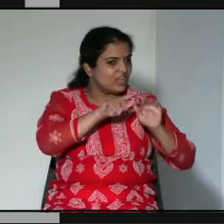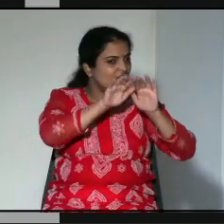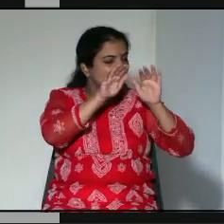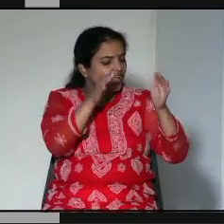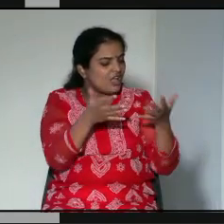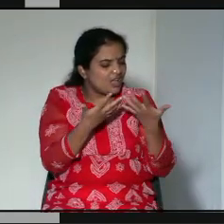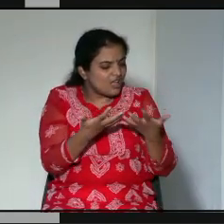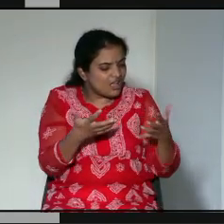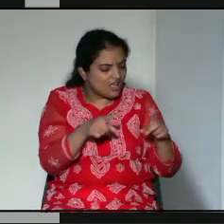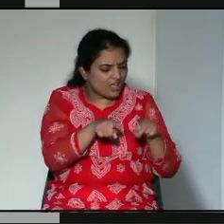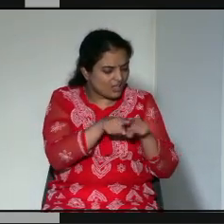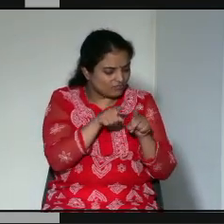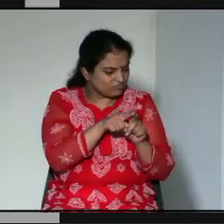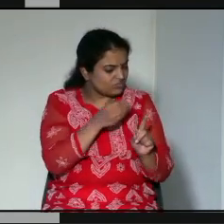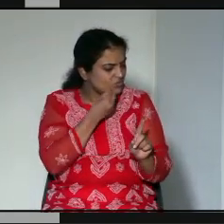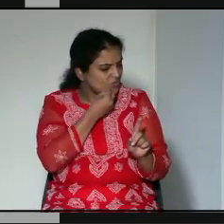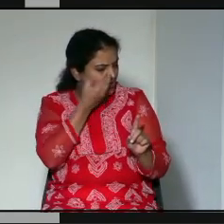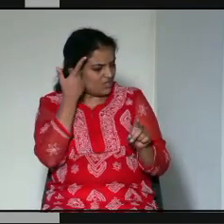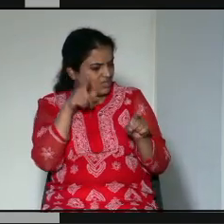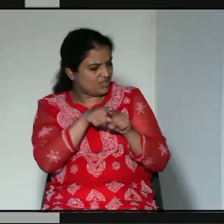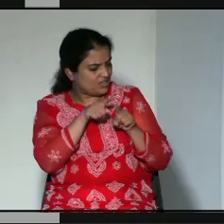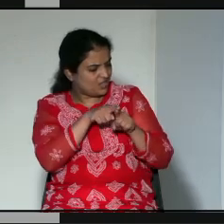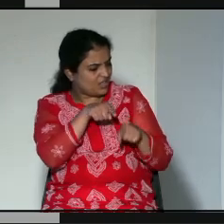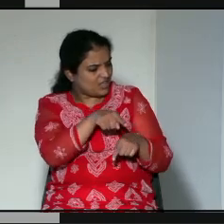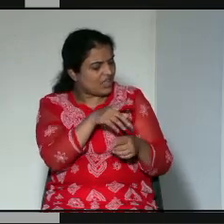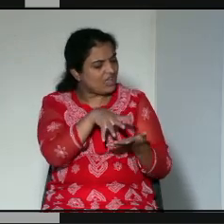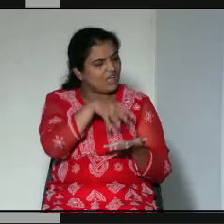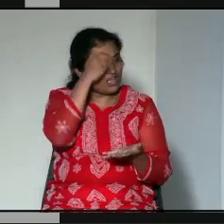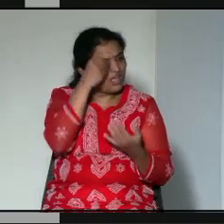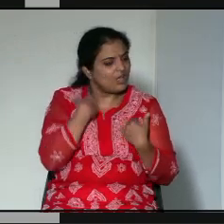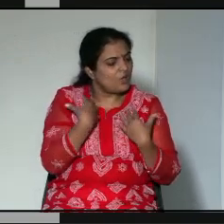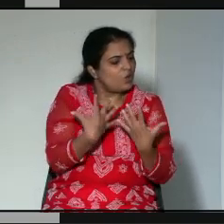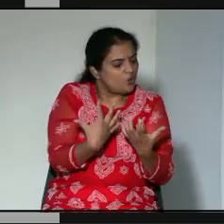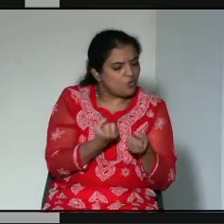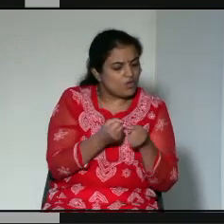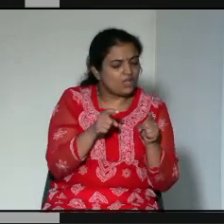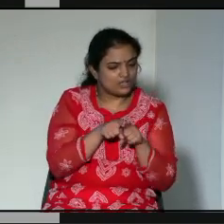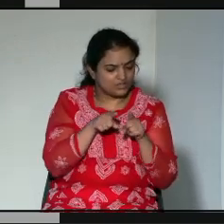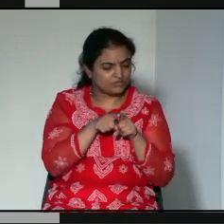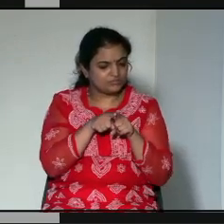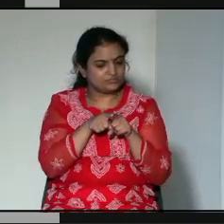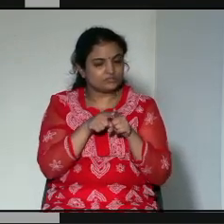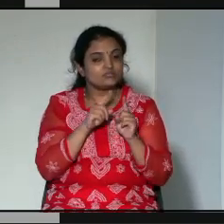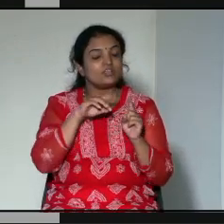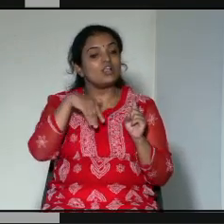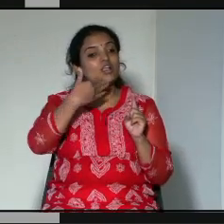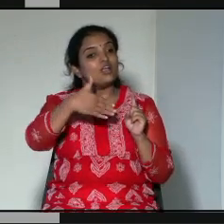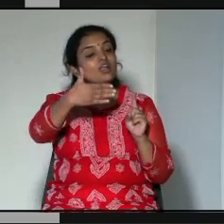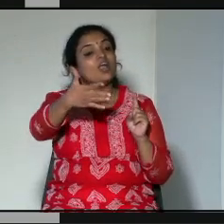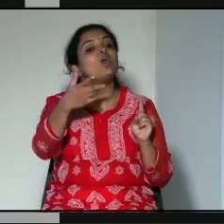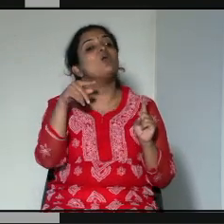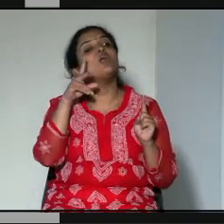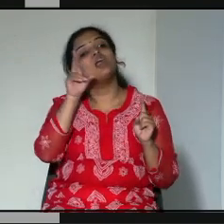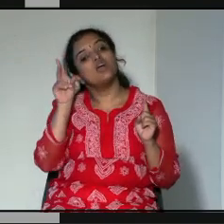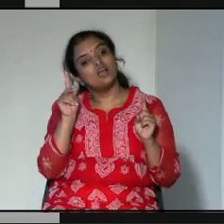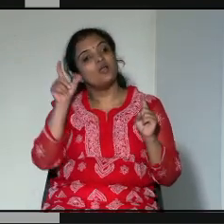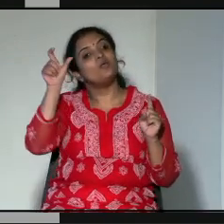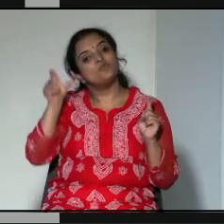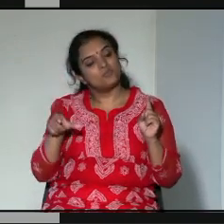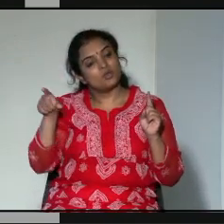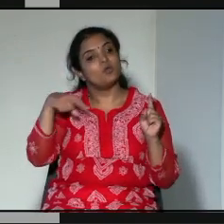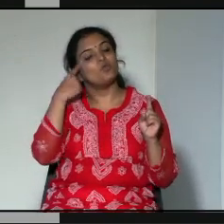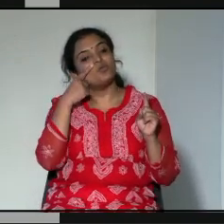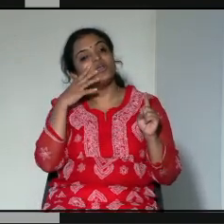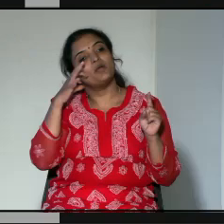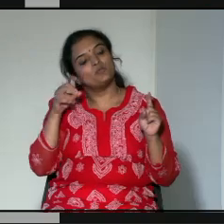metal crafting tradition that she wanted to learn. Another crucial figure who came prominently into her life at this